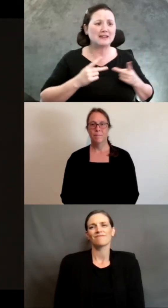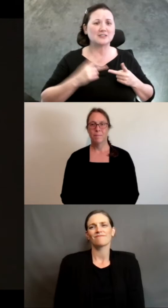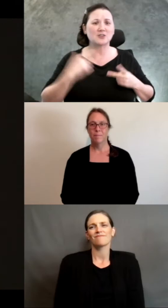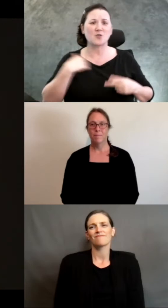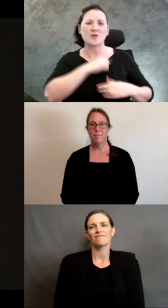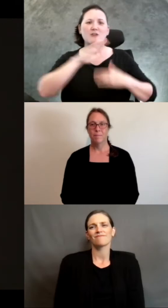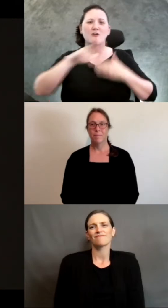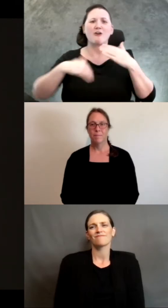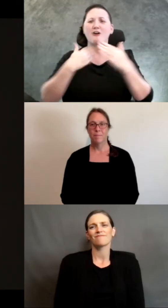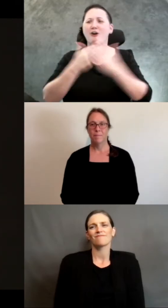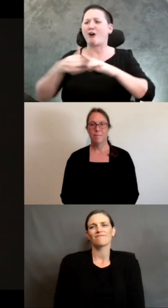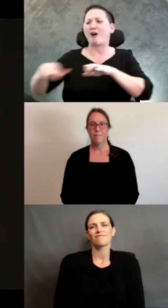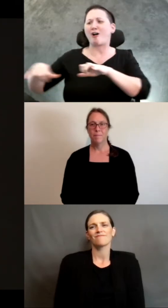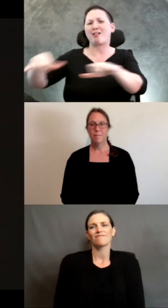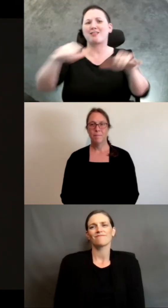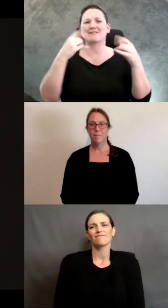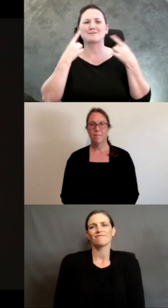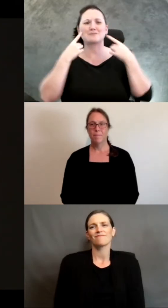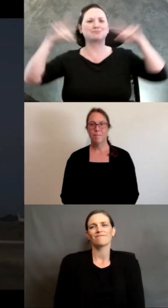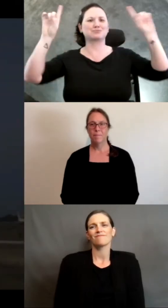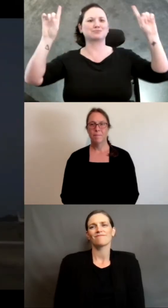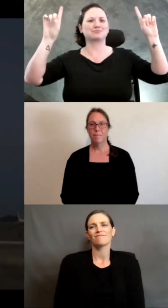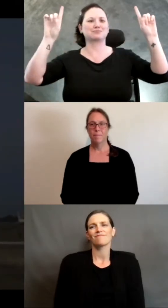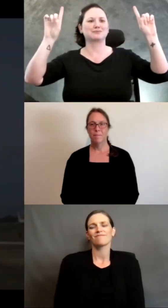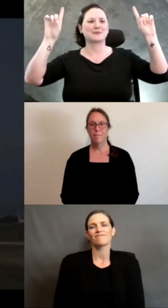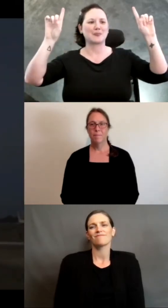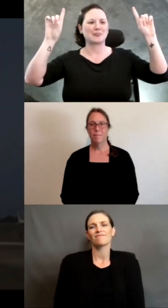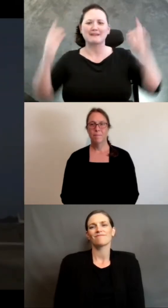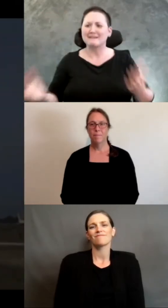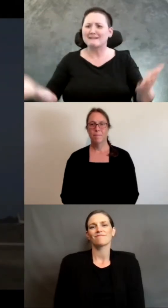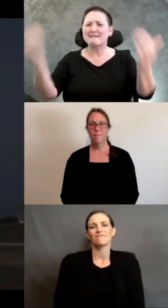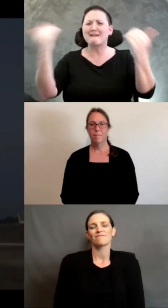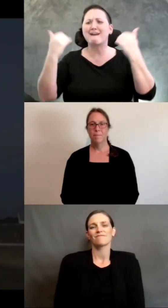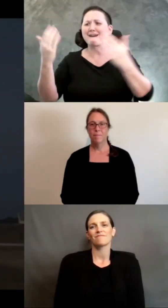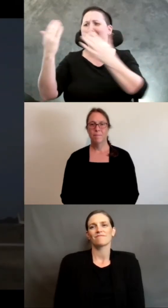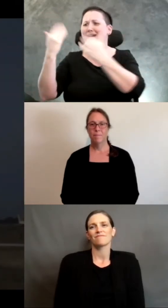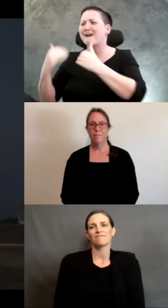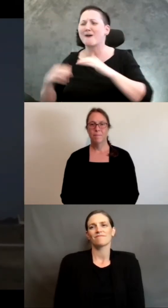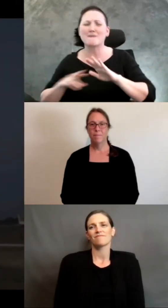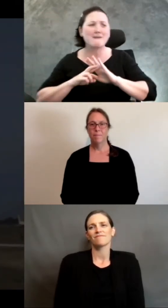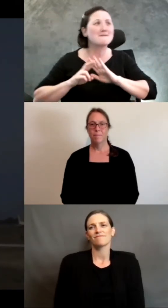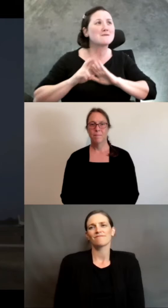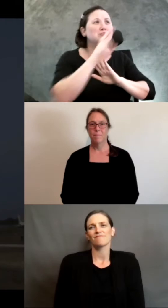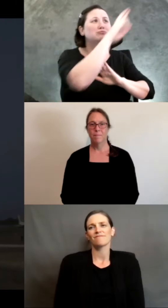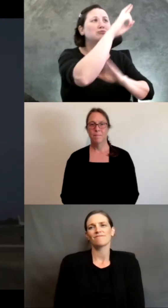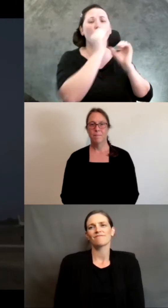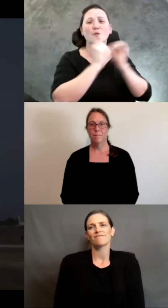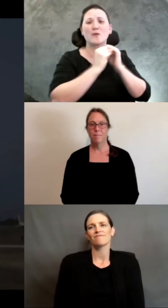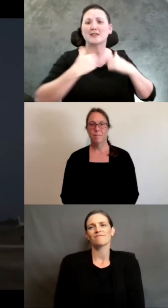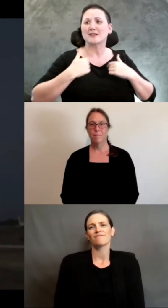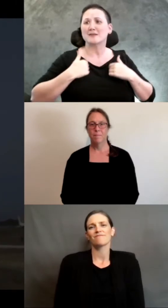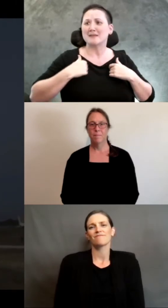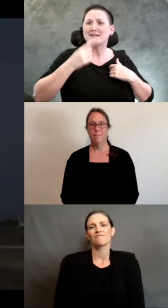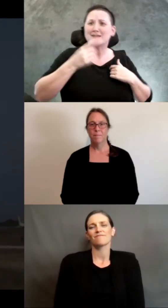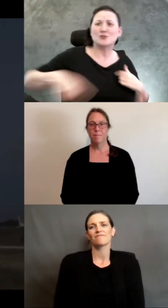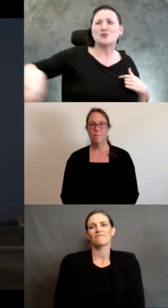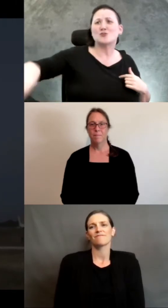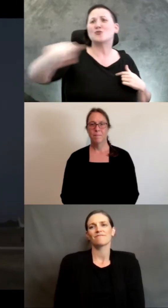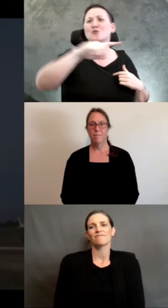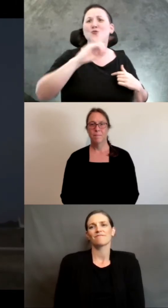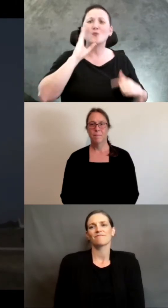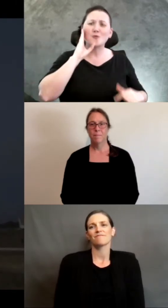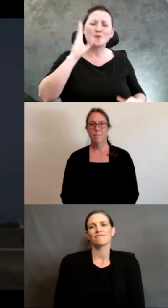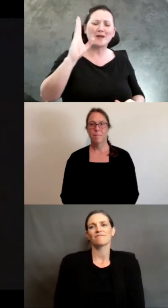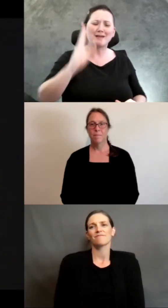where we all succeed. Come fly with me, and you